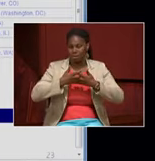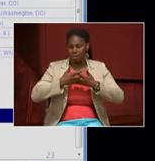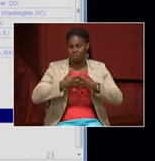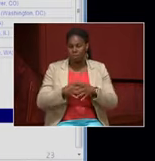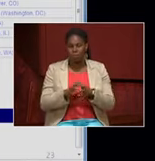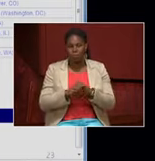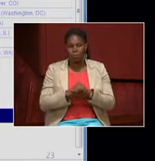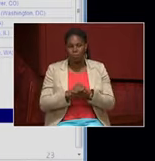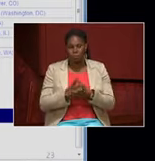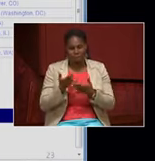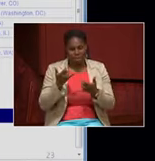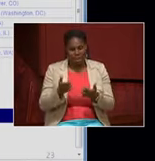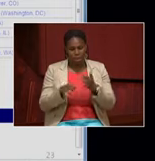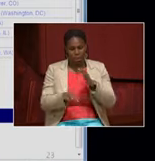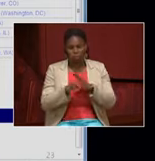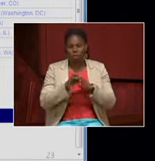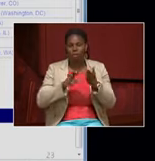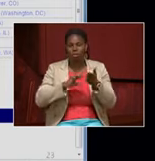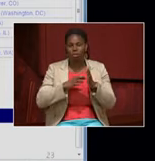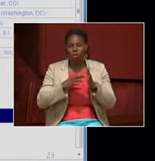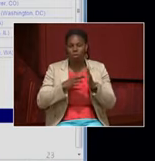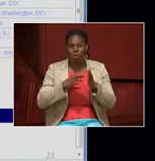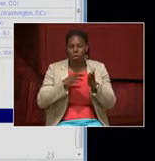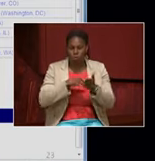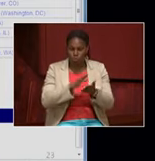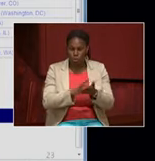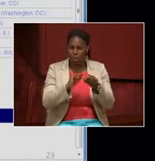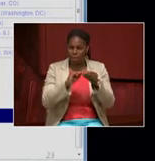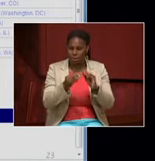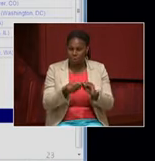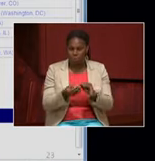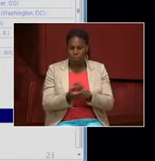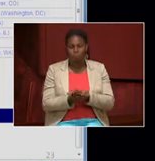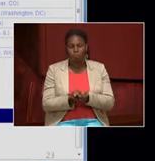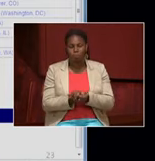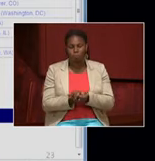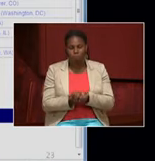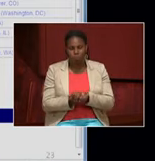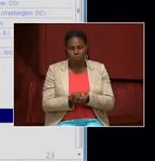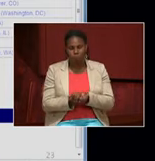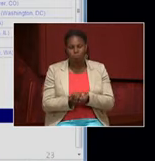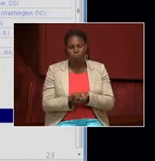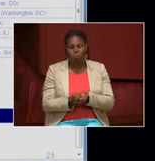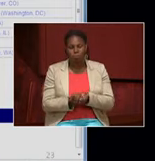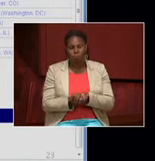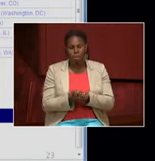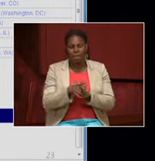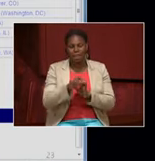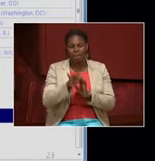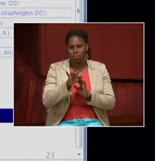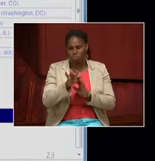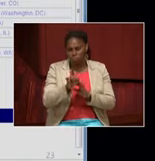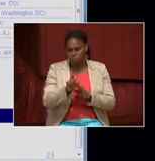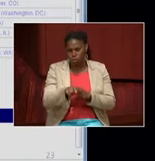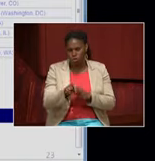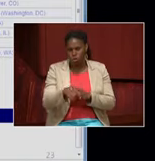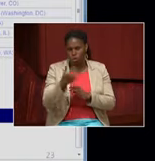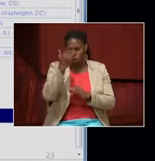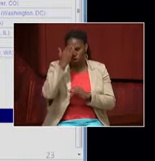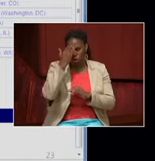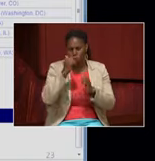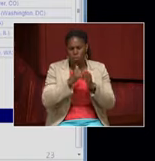and we have our record group number there. So that should you should keep familiar with